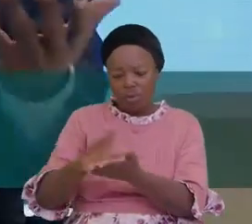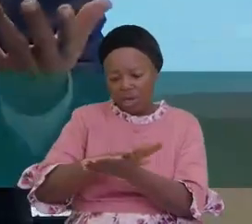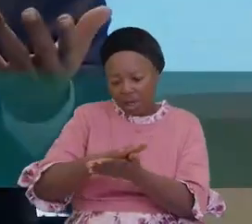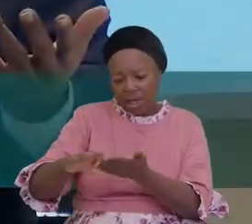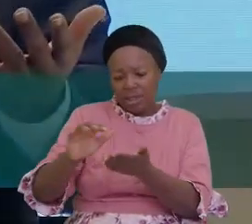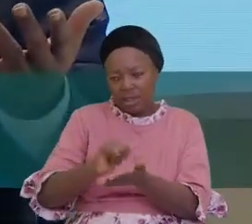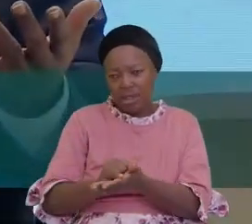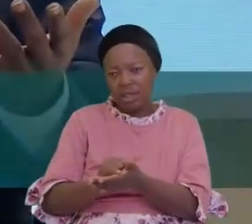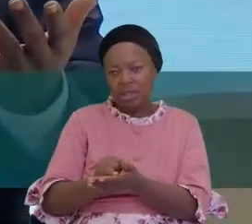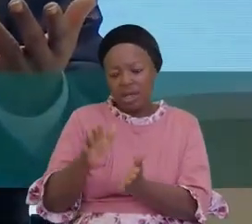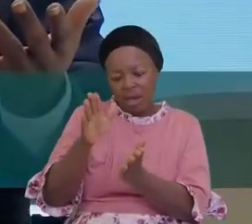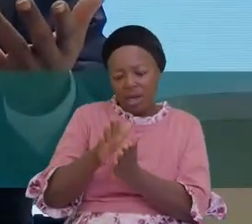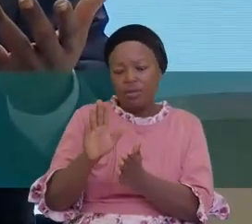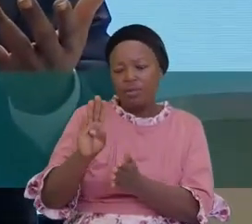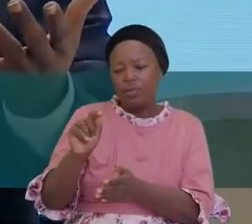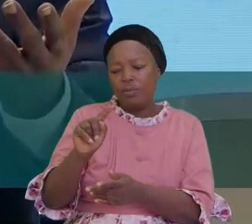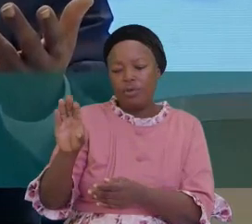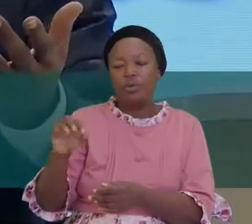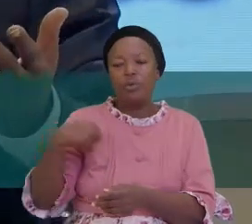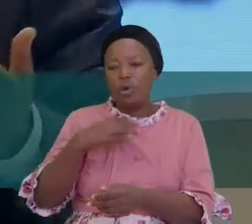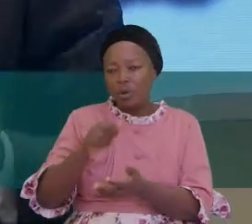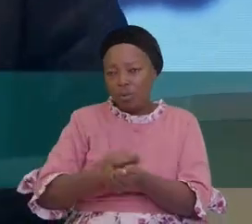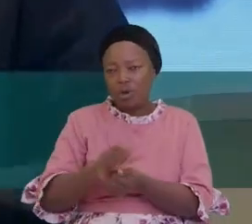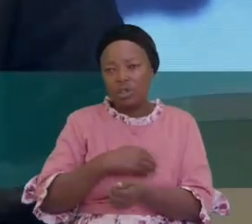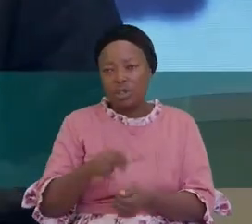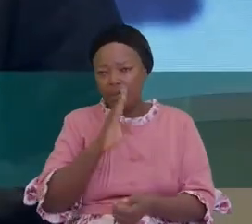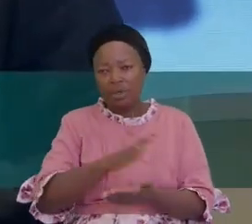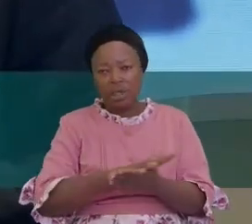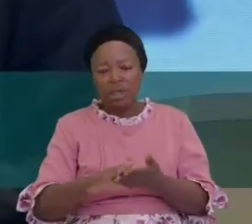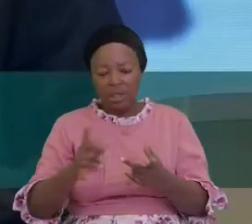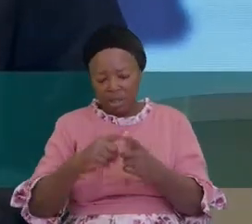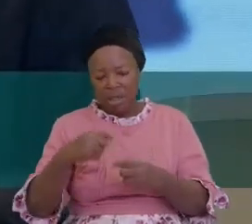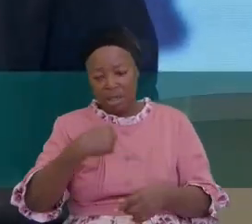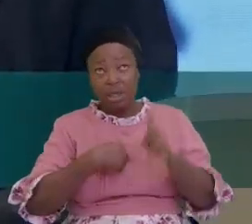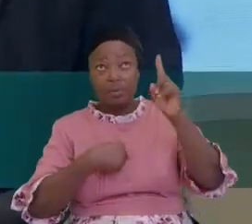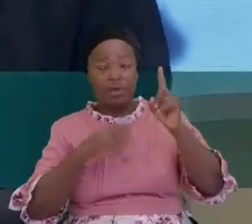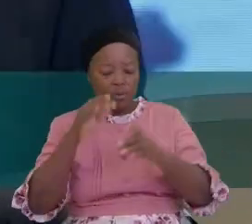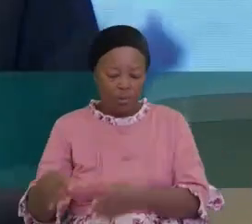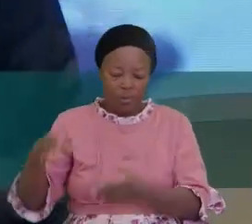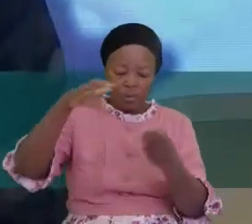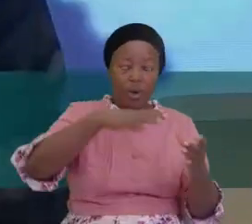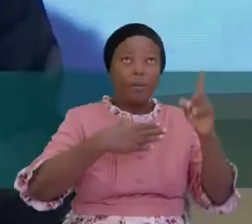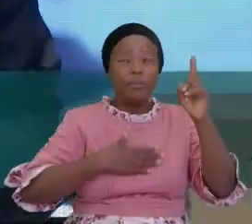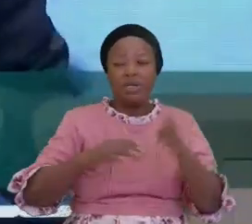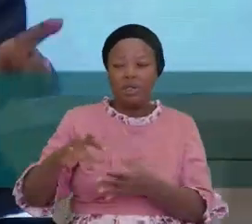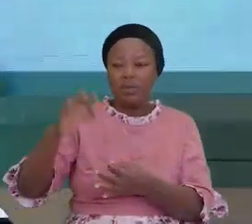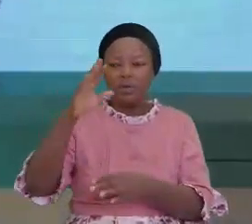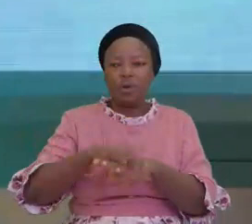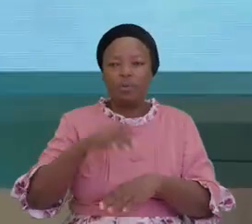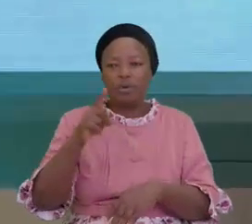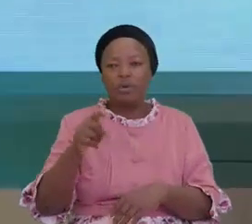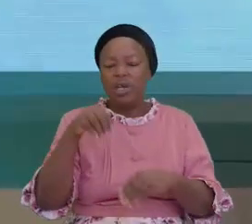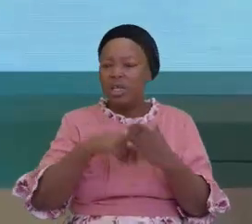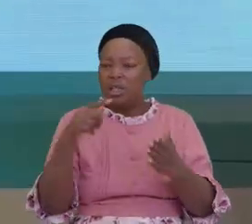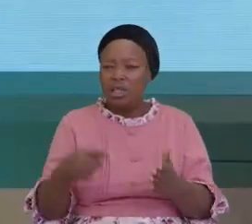washed and be cleansed. And I'll pour my spirit upon you. In these